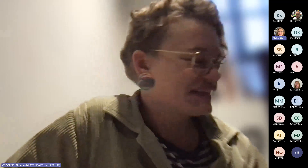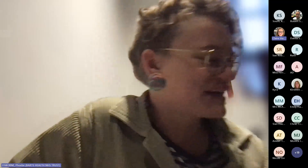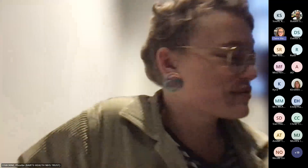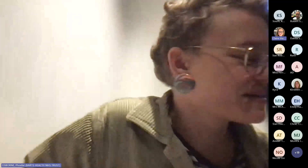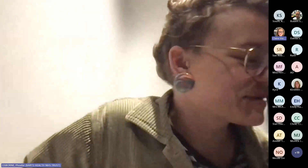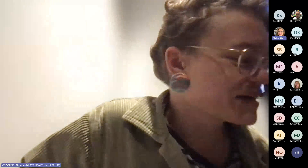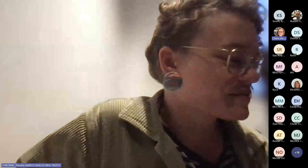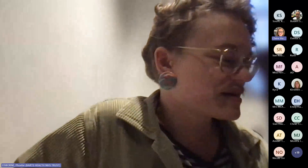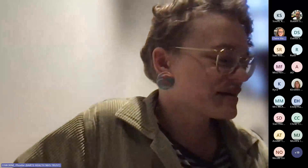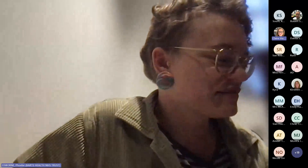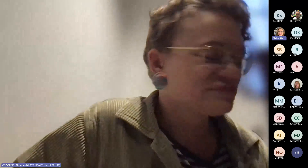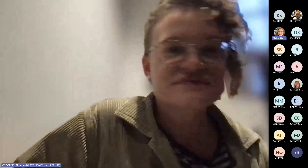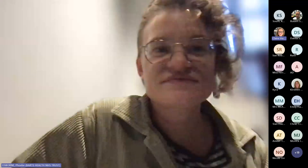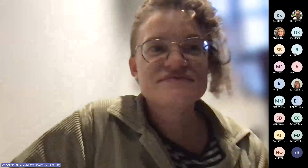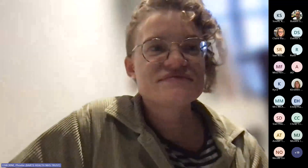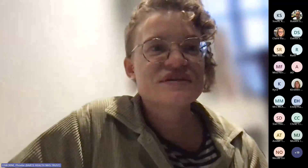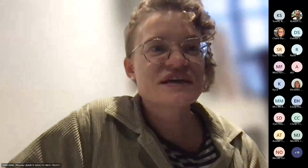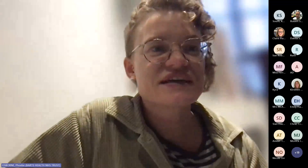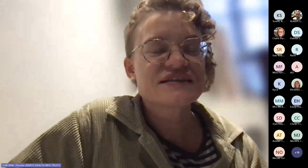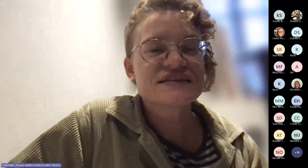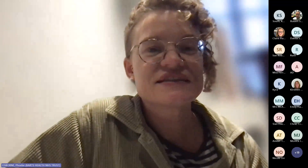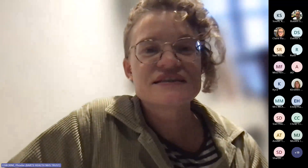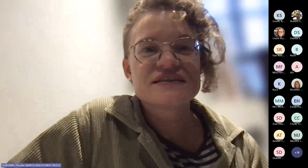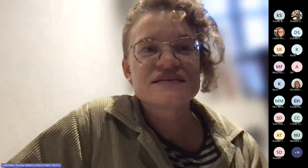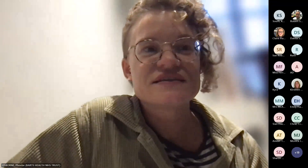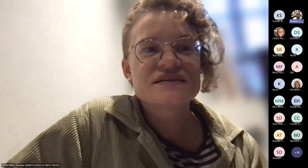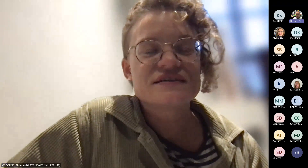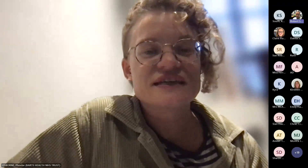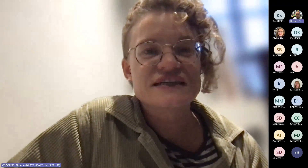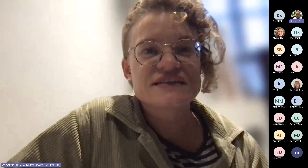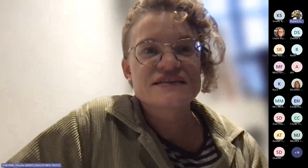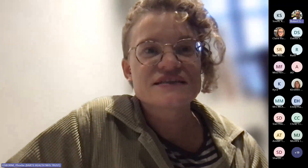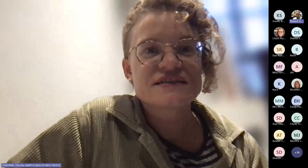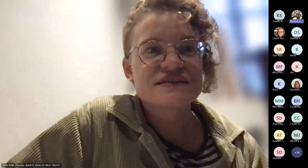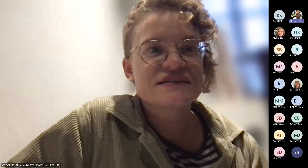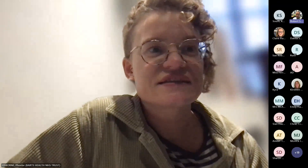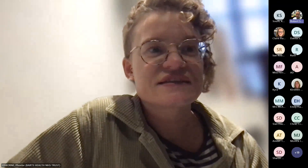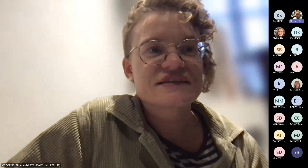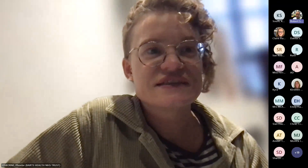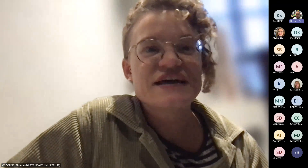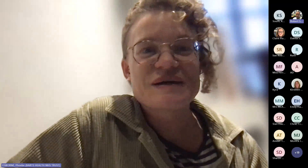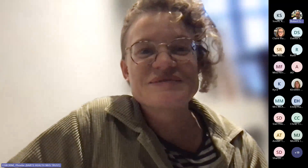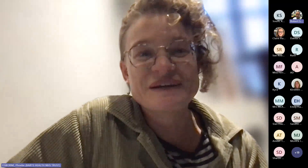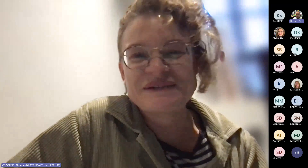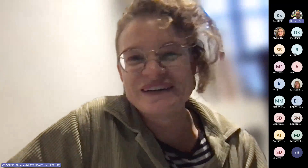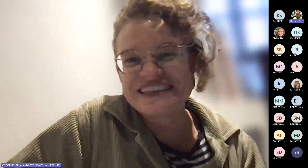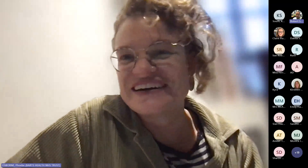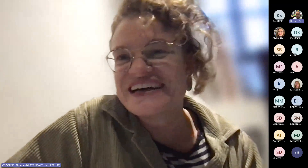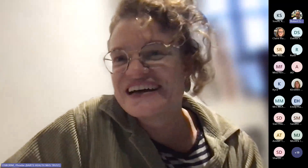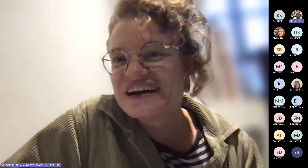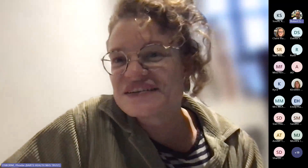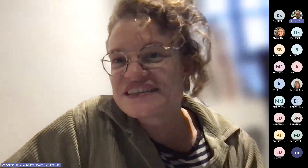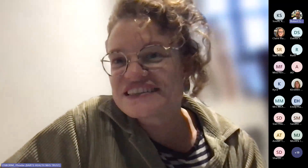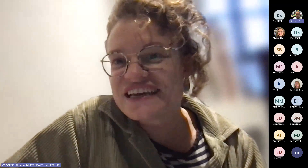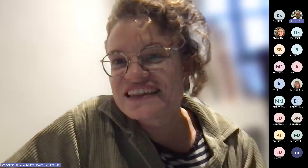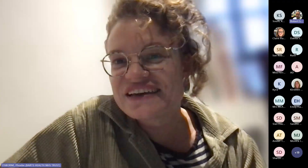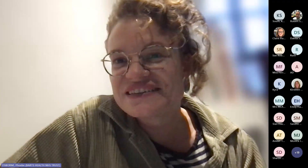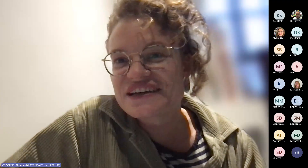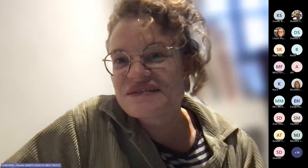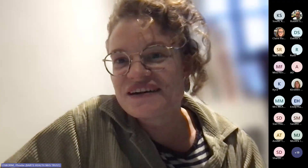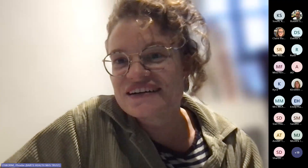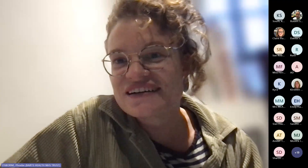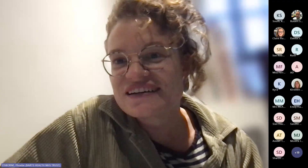it. Is it doing it then? Fantastic. Okay. Have you just shared your screen as well, Phoebe? I'm going to know. I'm